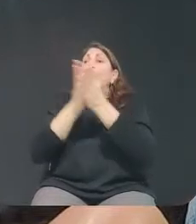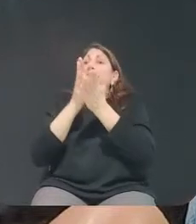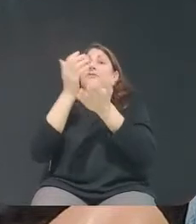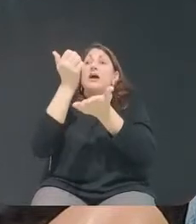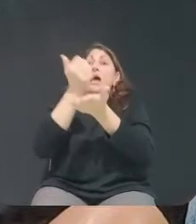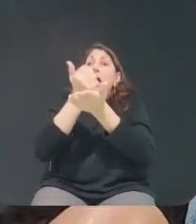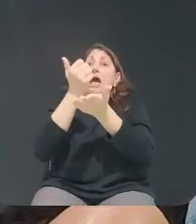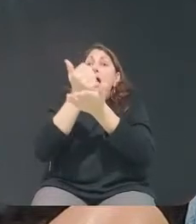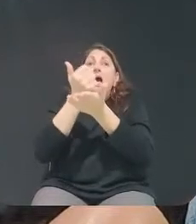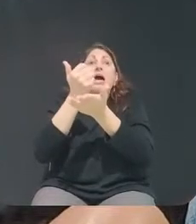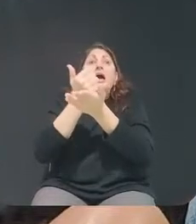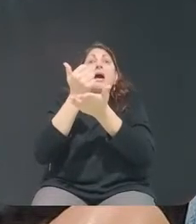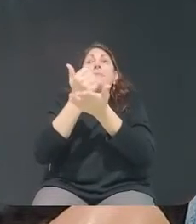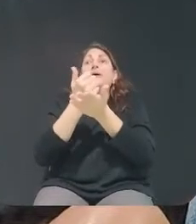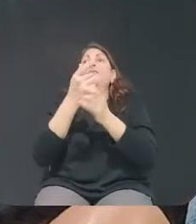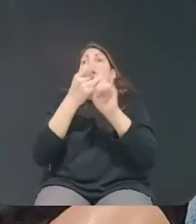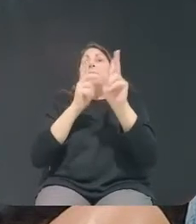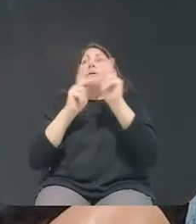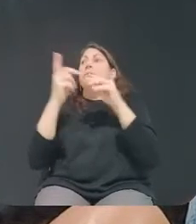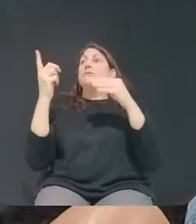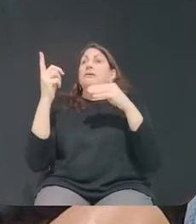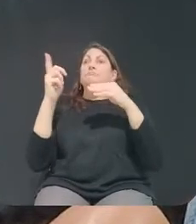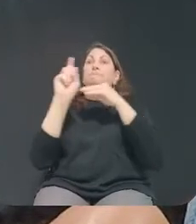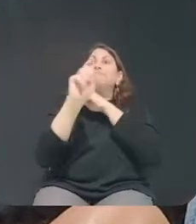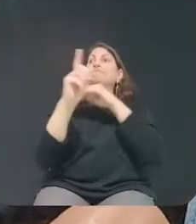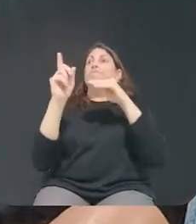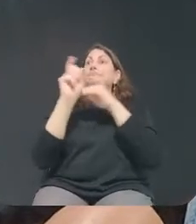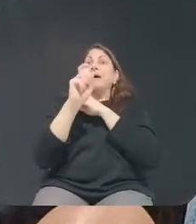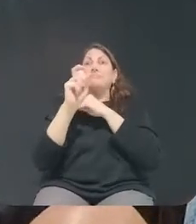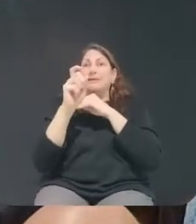front of the Dick's in Queen Anne, as we'll see in the clip.